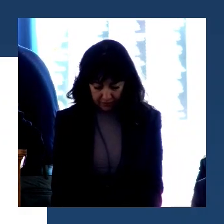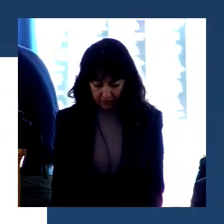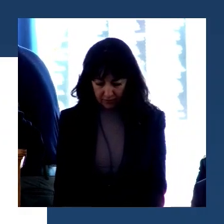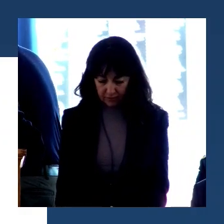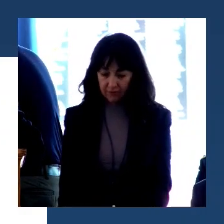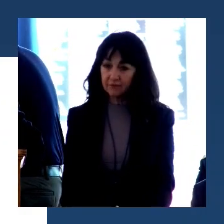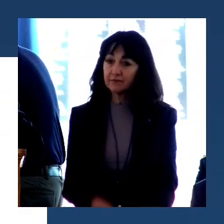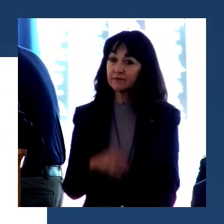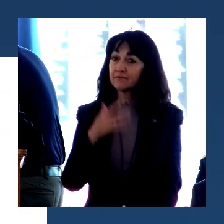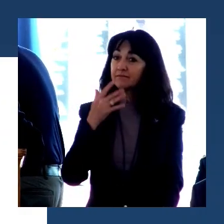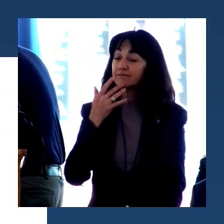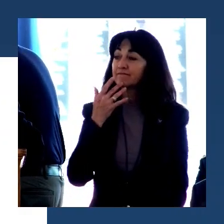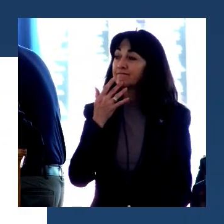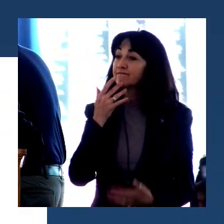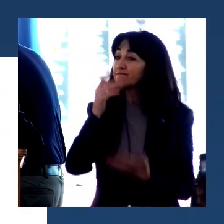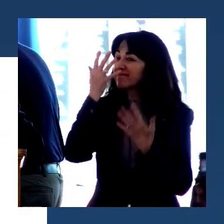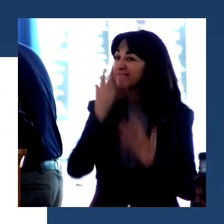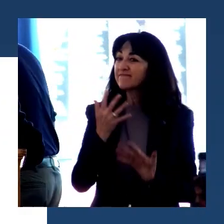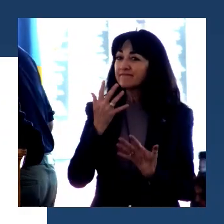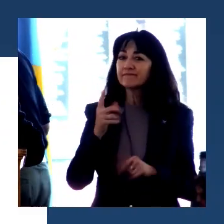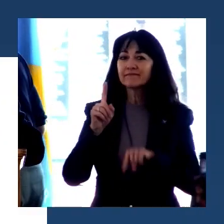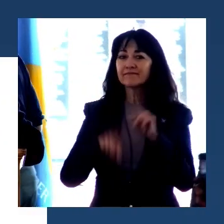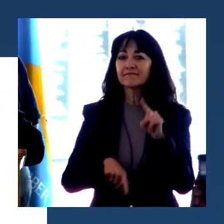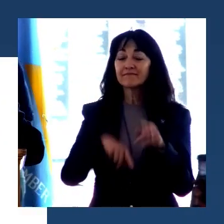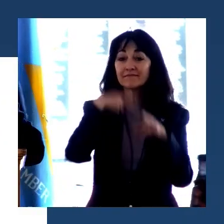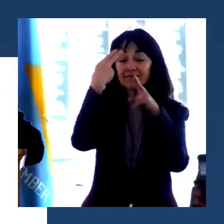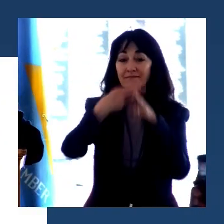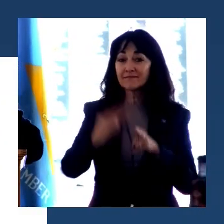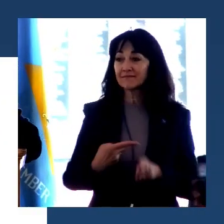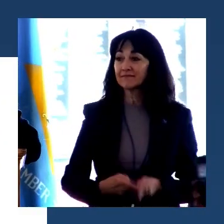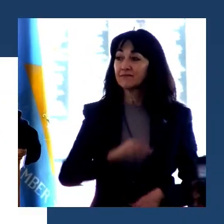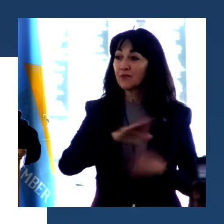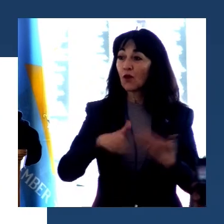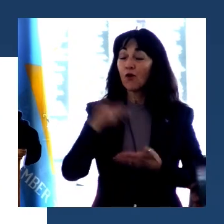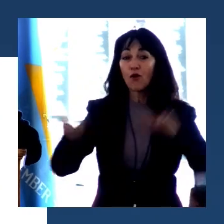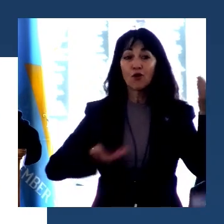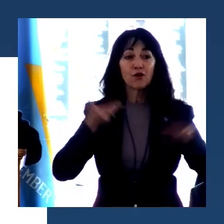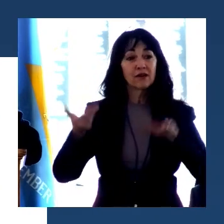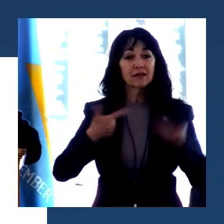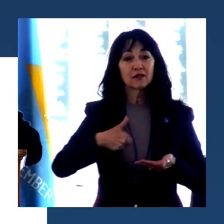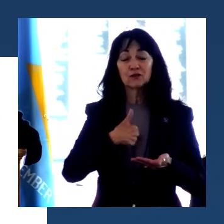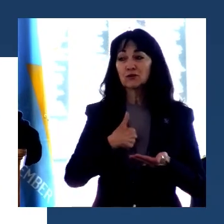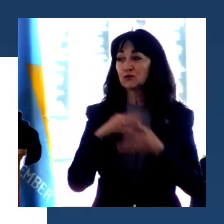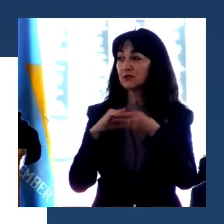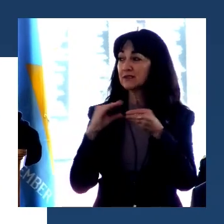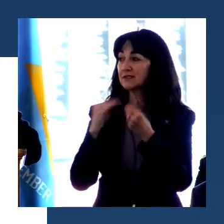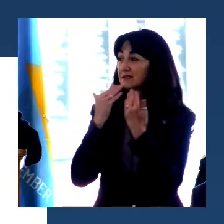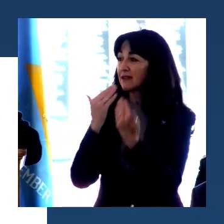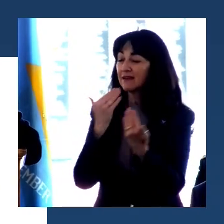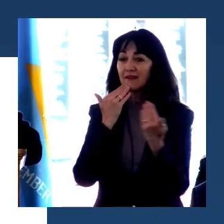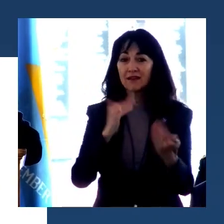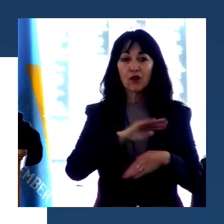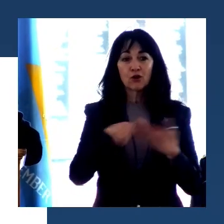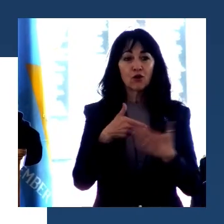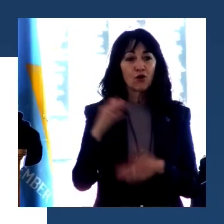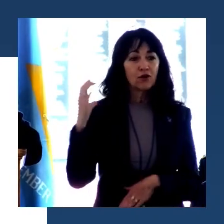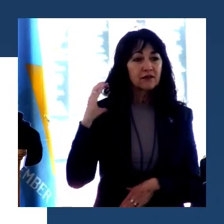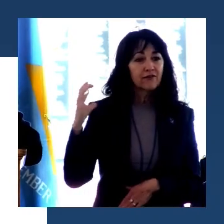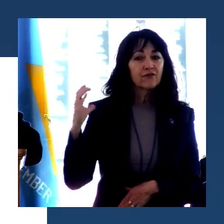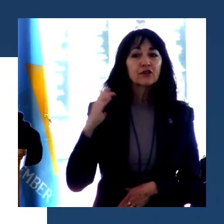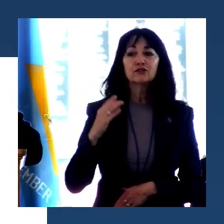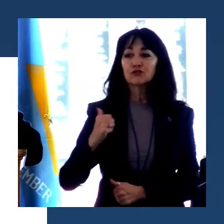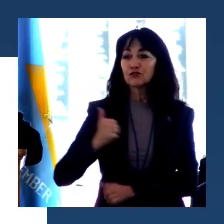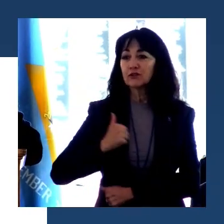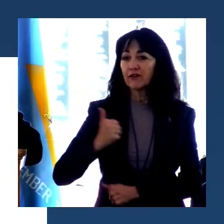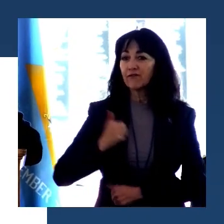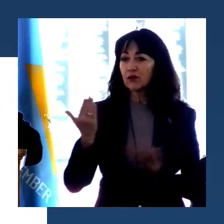Unfortunately, time does not permit us to acknowledge all distinguished guests, so we extend thanks to local officials, service members, veteran service